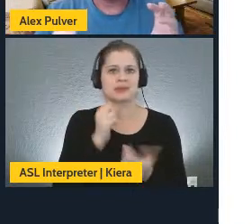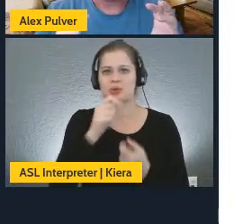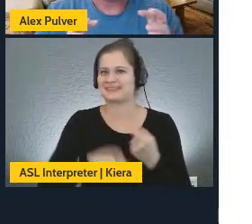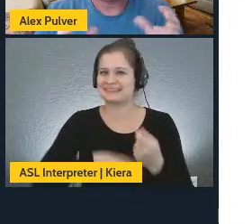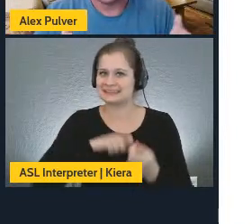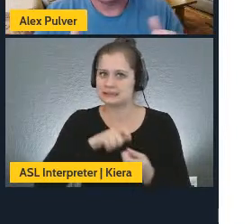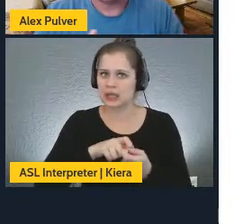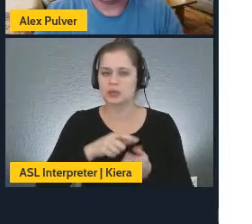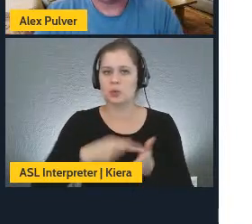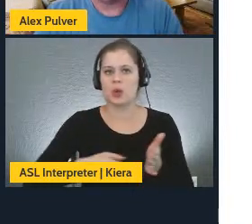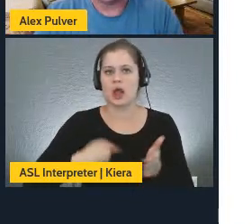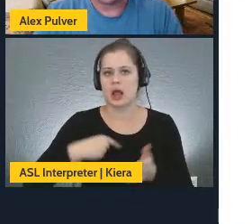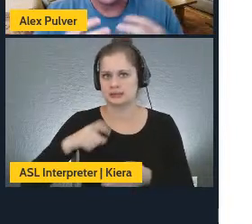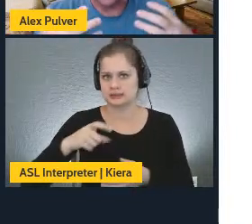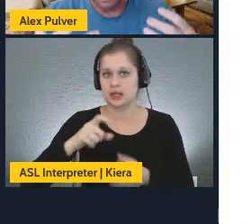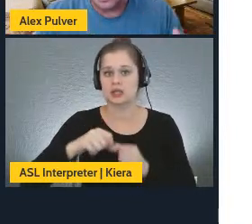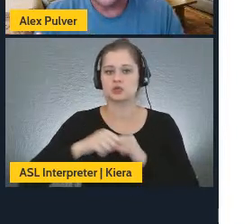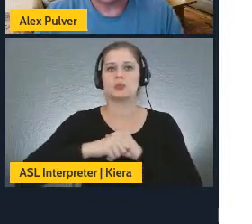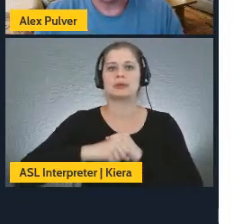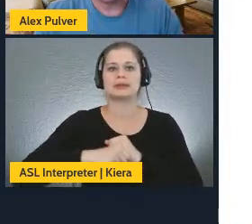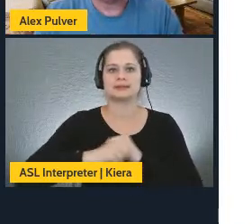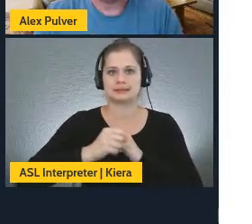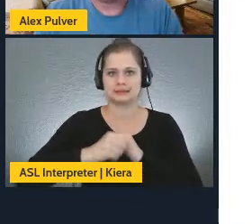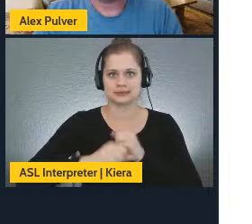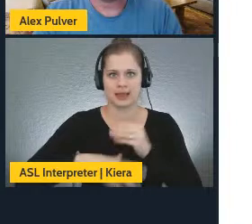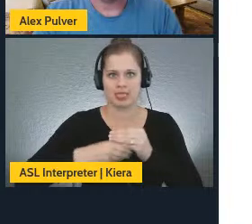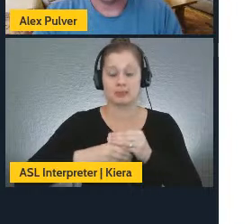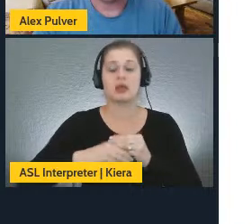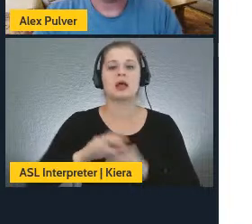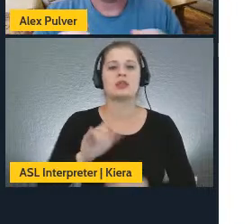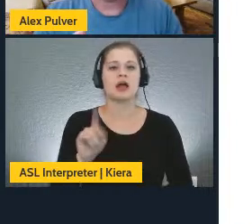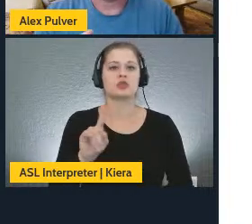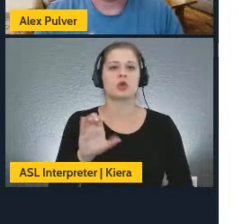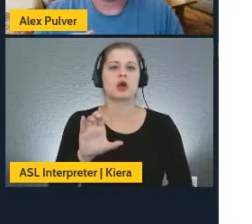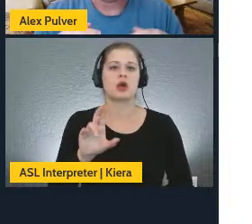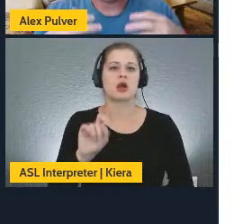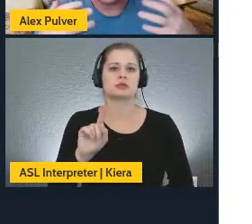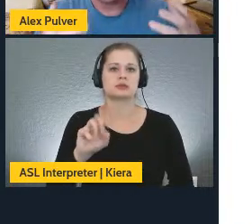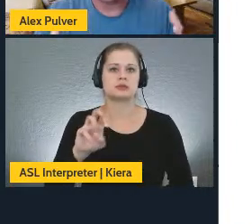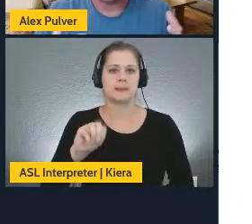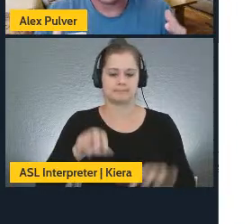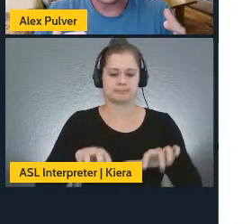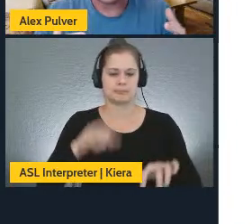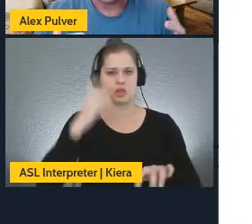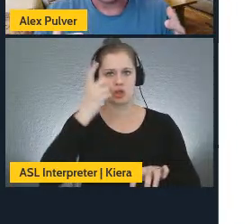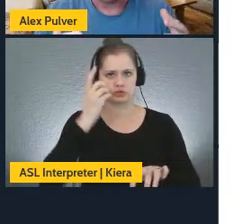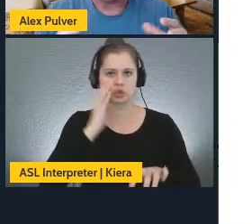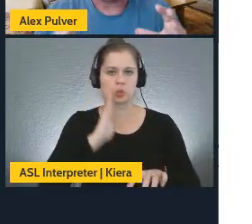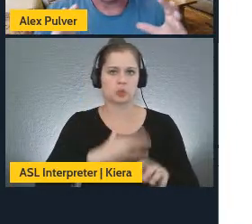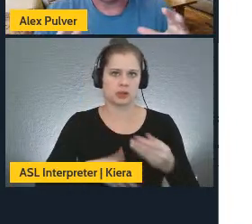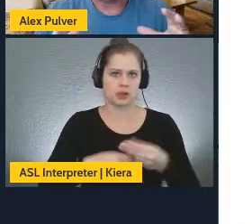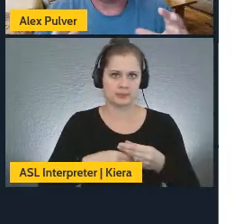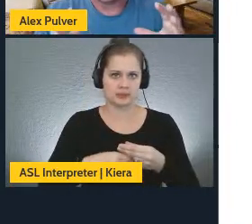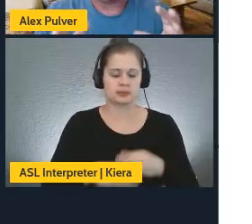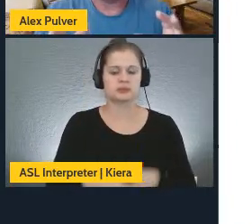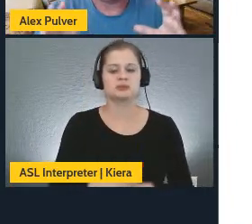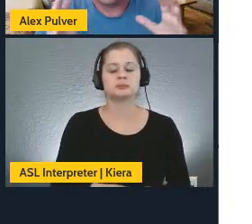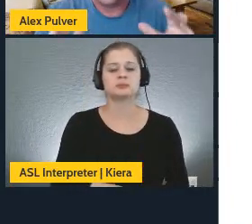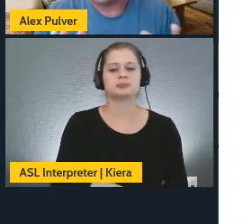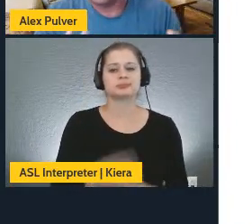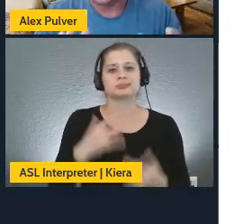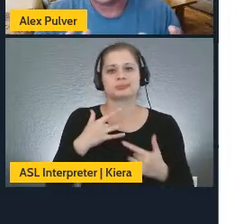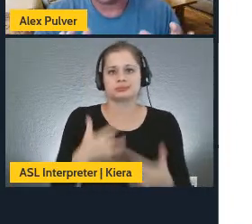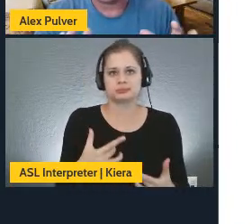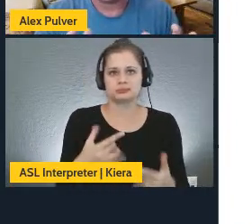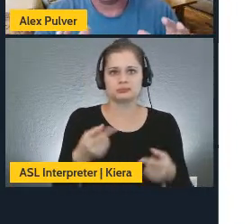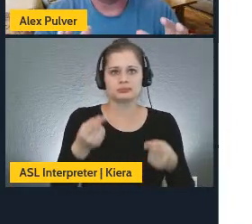and I need to extend them a bit. And that's, to me, where the custom logic is coming into place, and it usually happens at